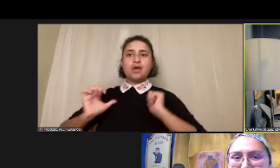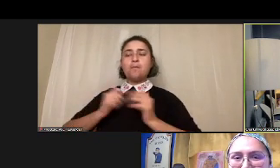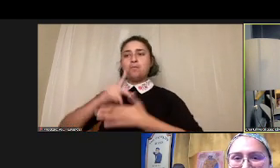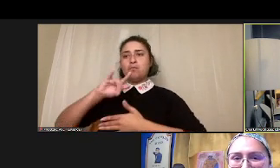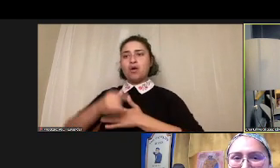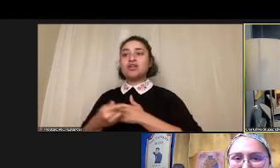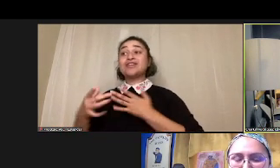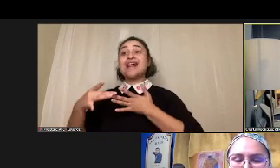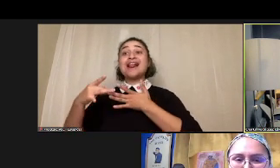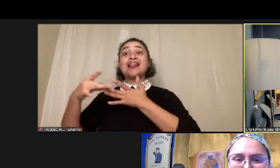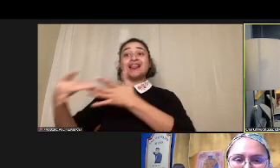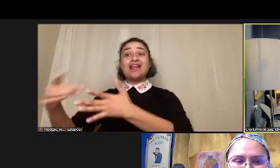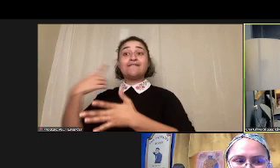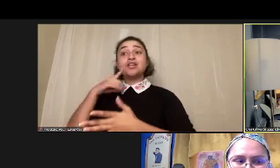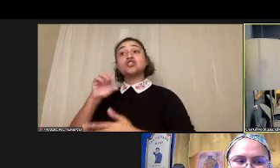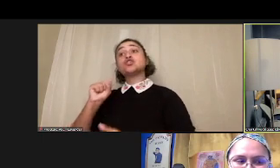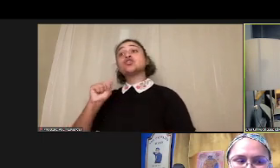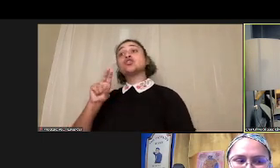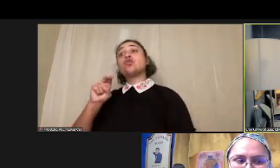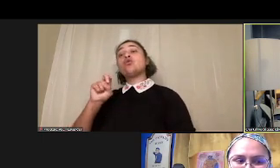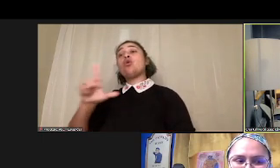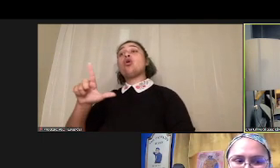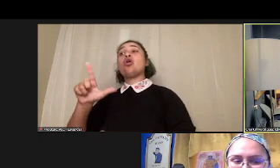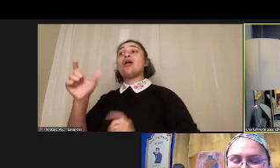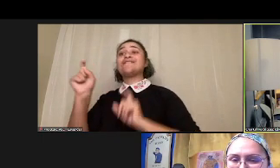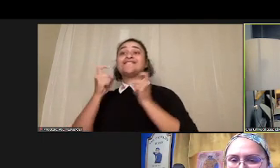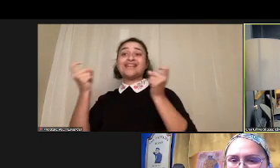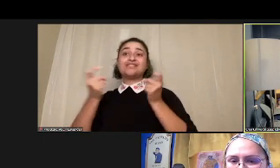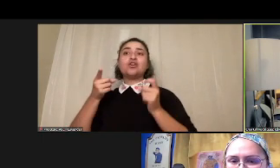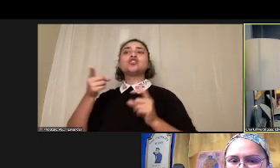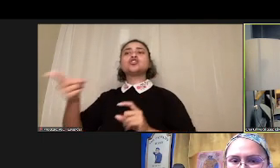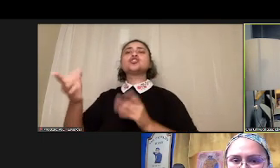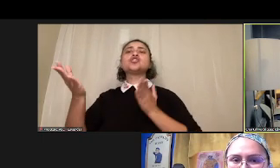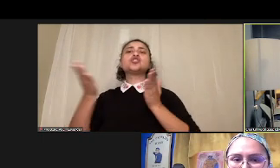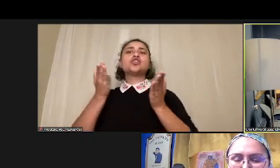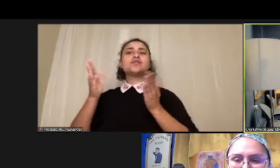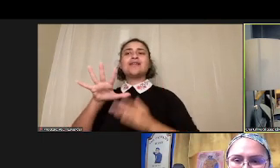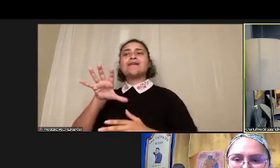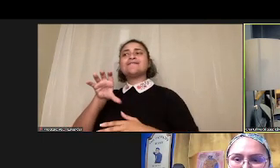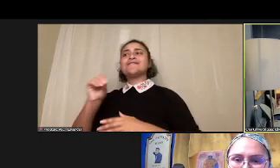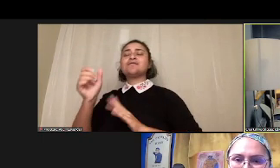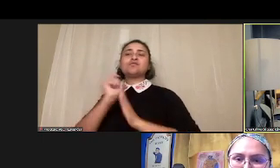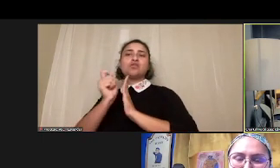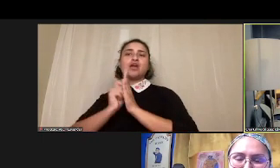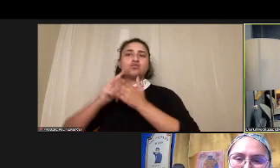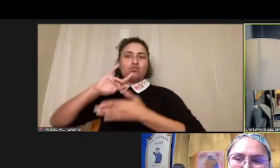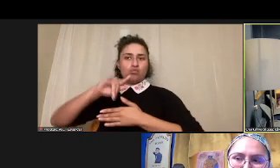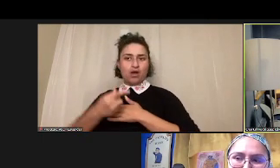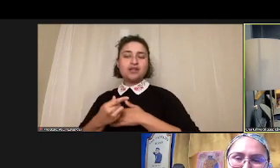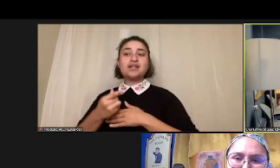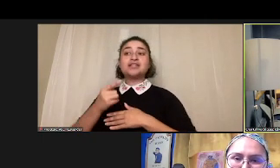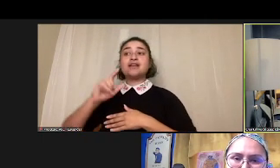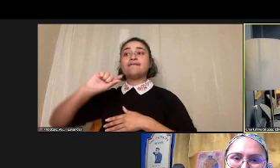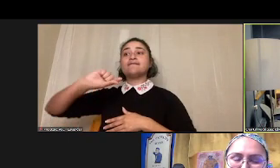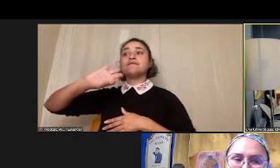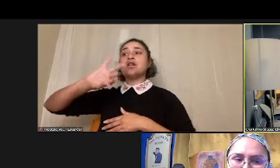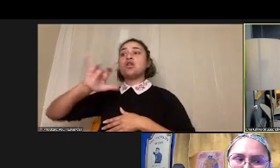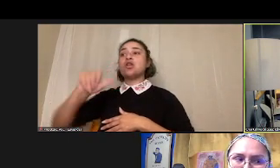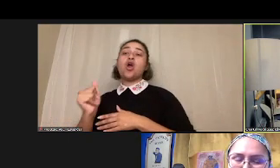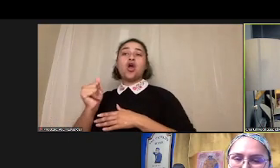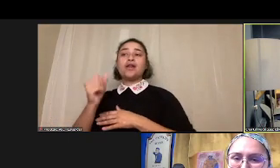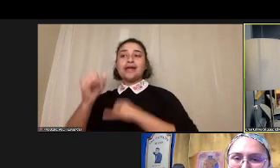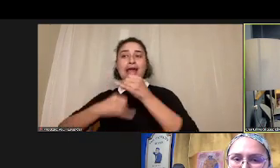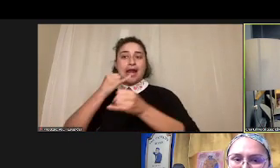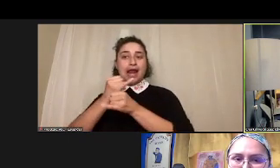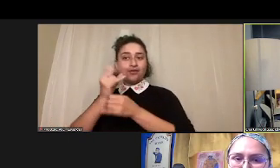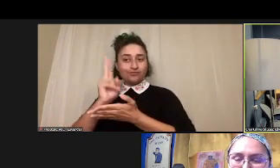producer for Soul Fest. She serves on the advisory boards of 50 Playwrights Project and Florida International University Theater